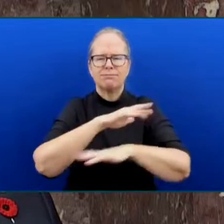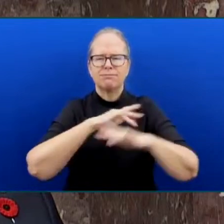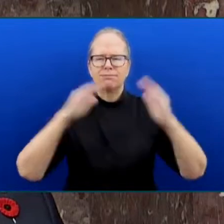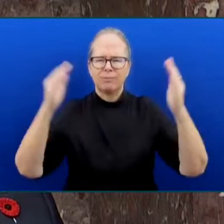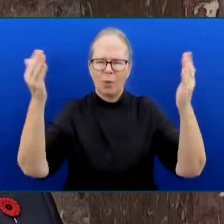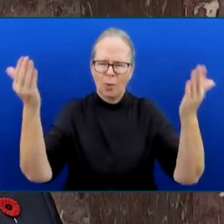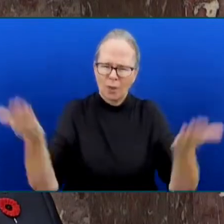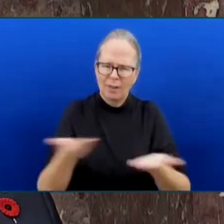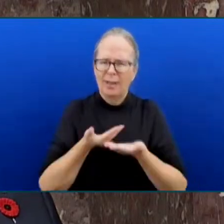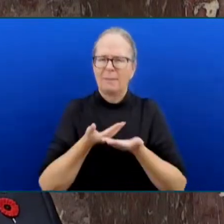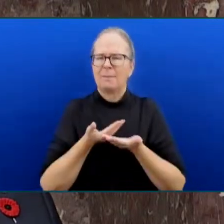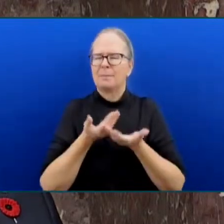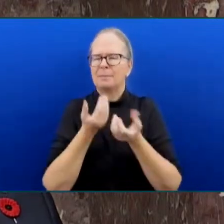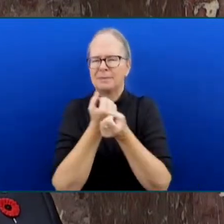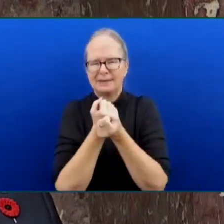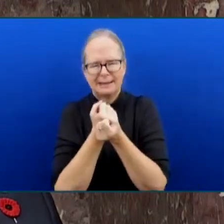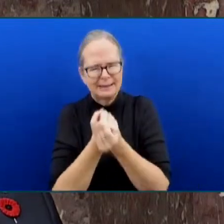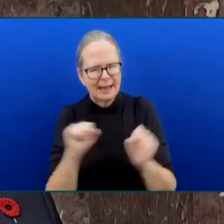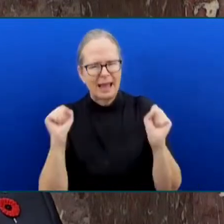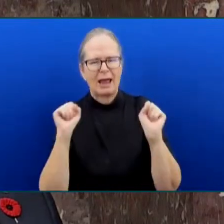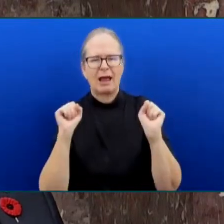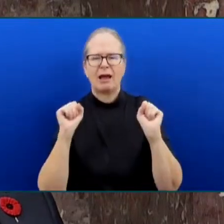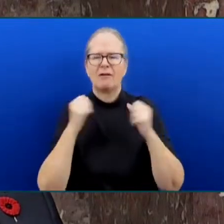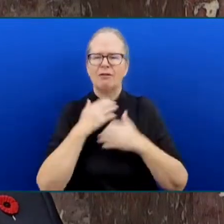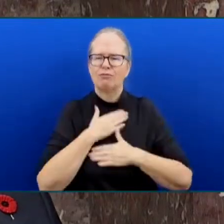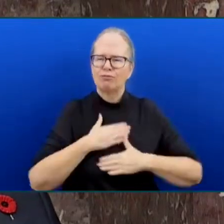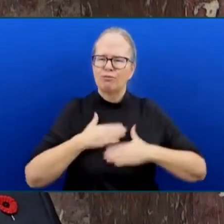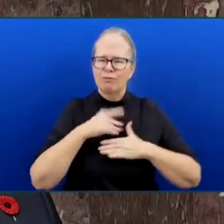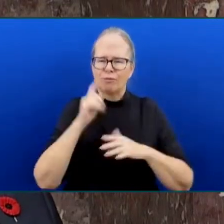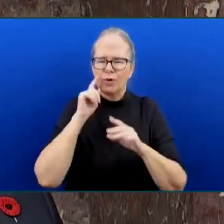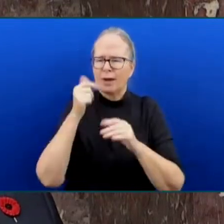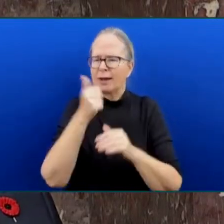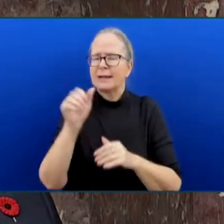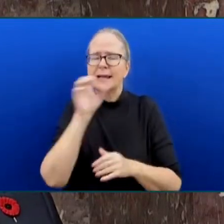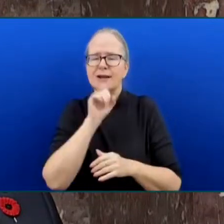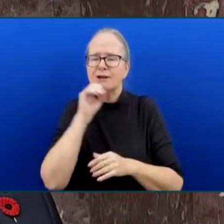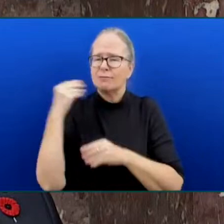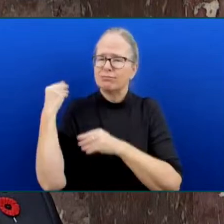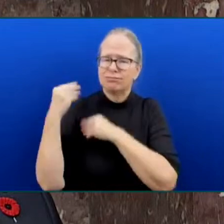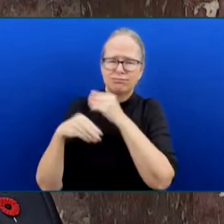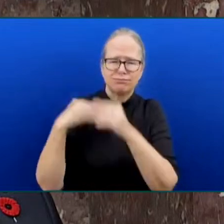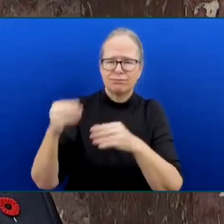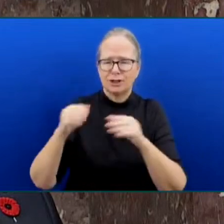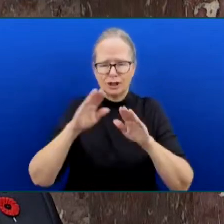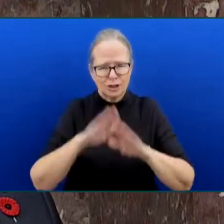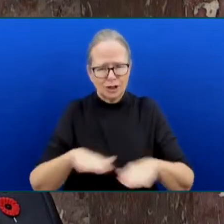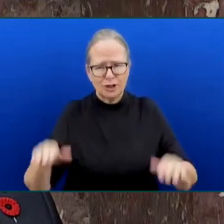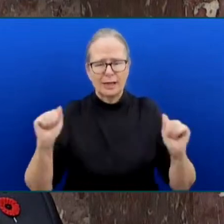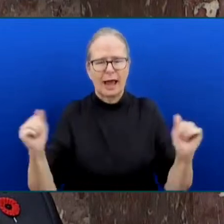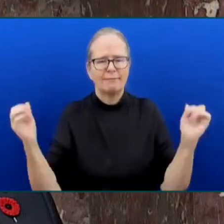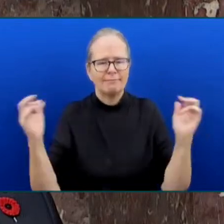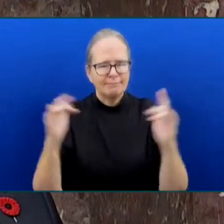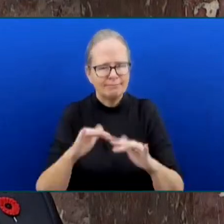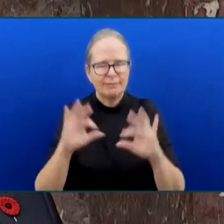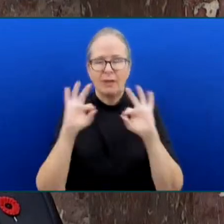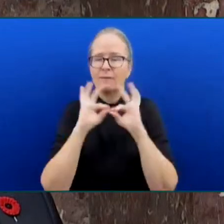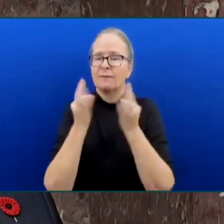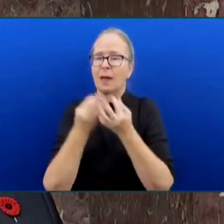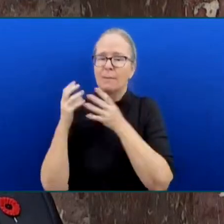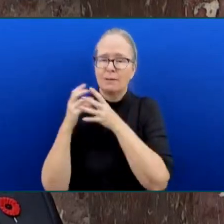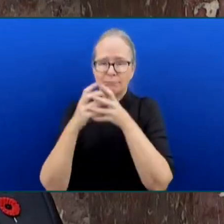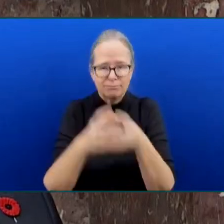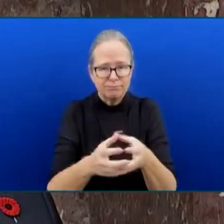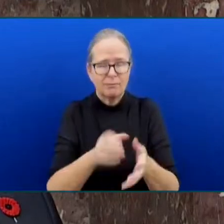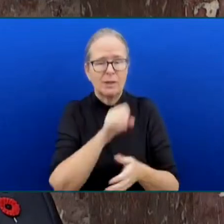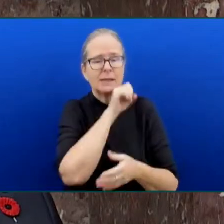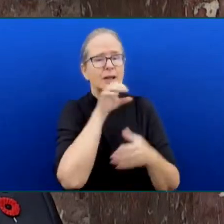intergenerational space for children to play, families to gather, and seniors to meet. A place where everyone is welcome,